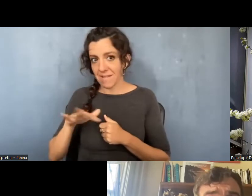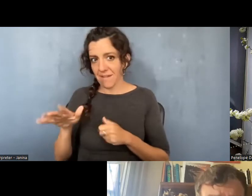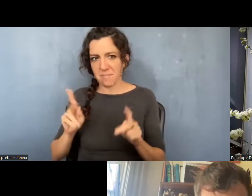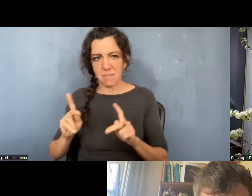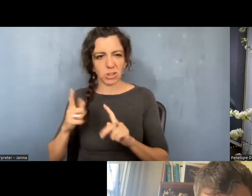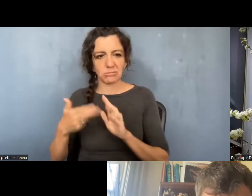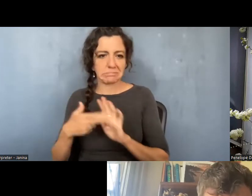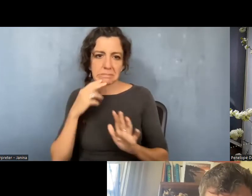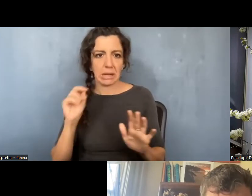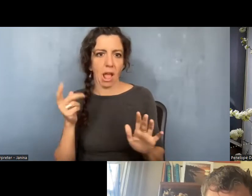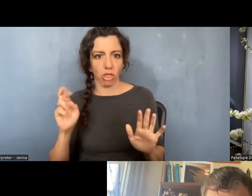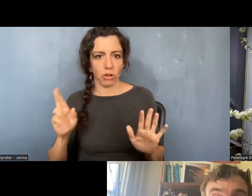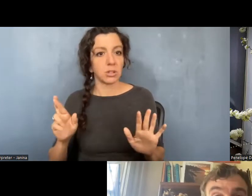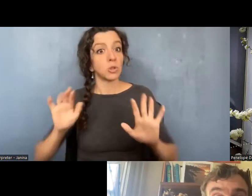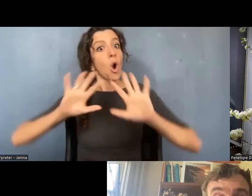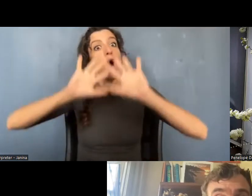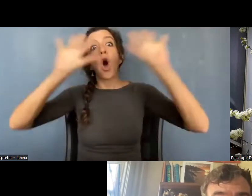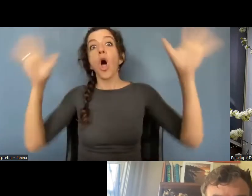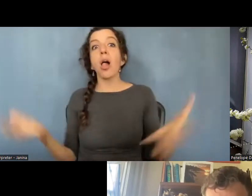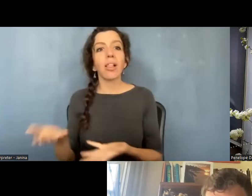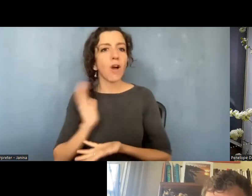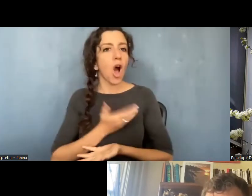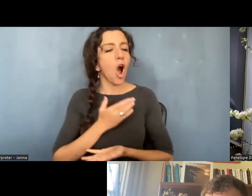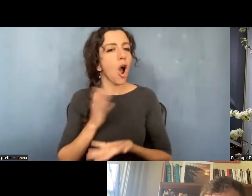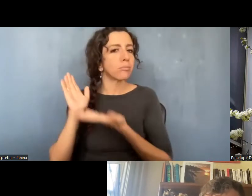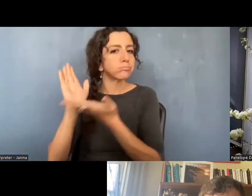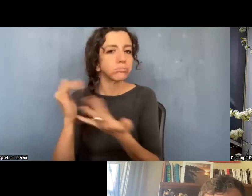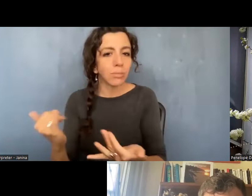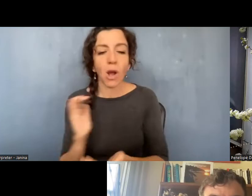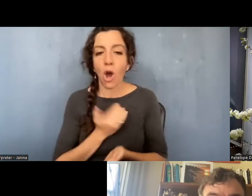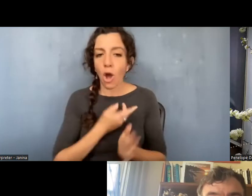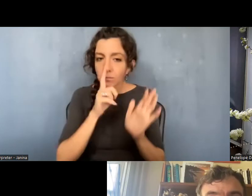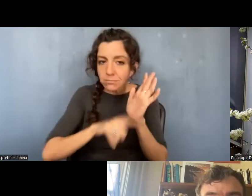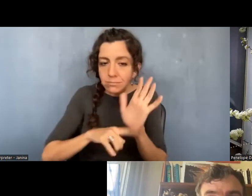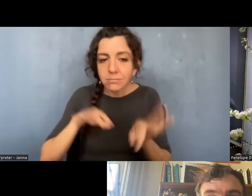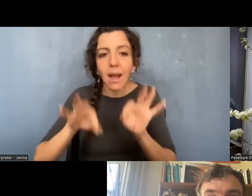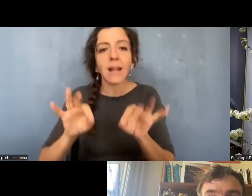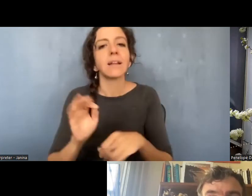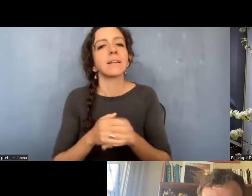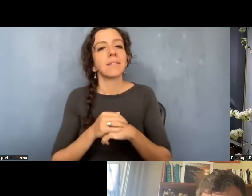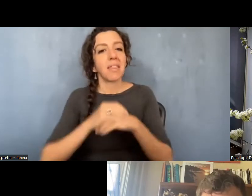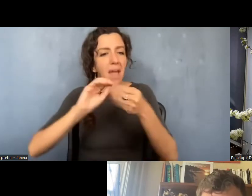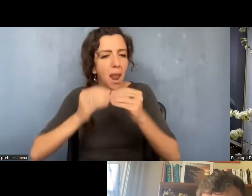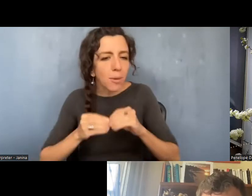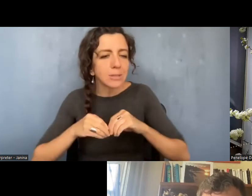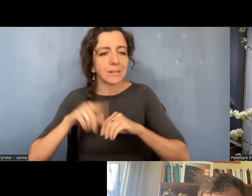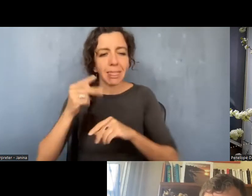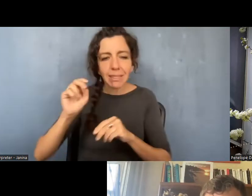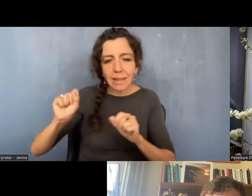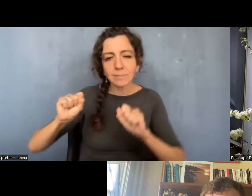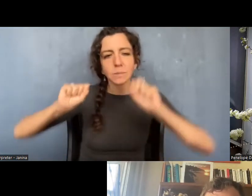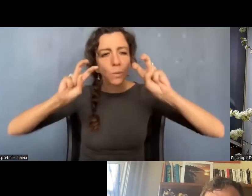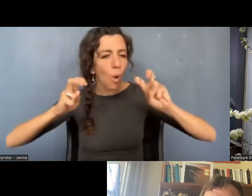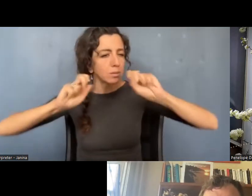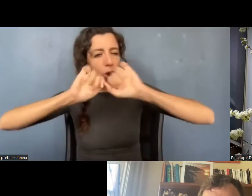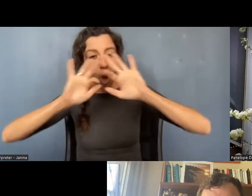everything we share with you today, our findings, the themes we identified, the quotes we use, and the numbers we provide, all of it